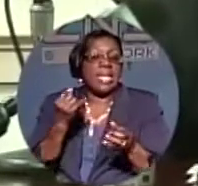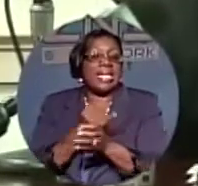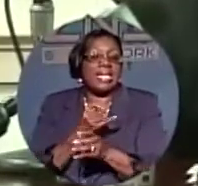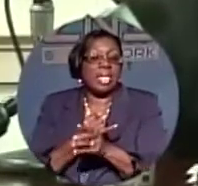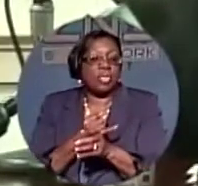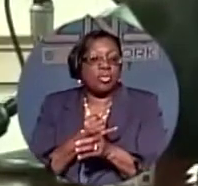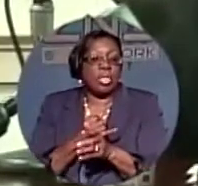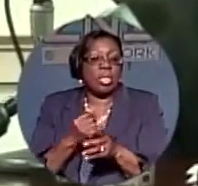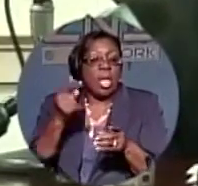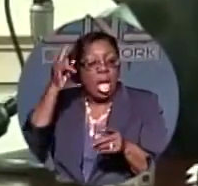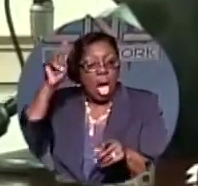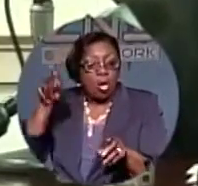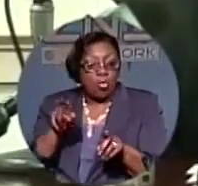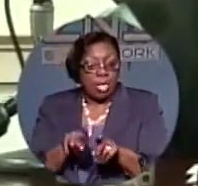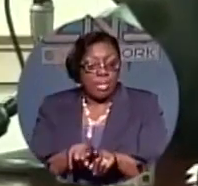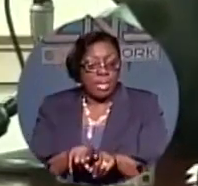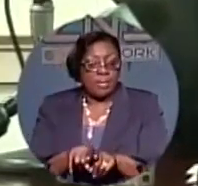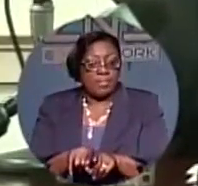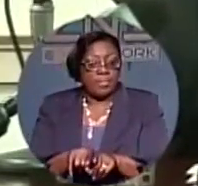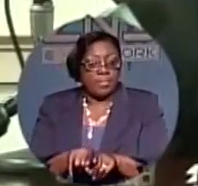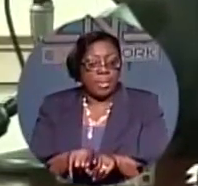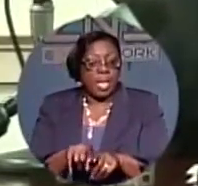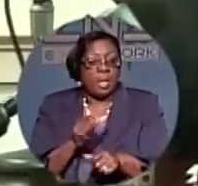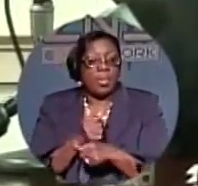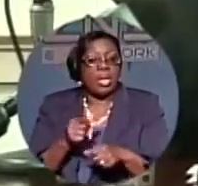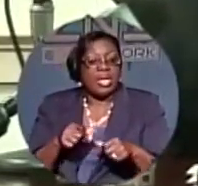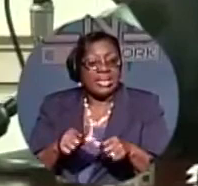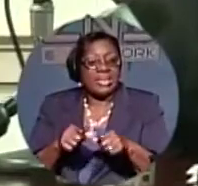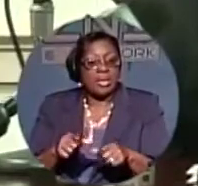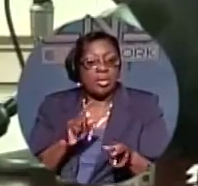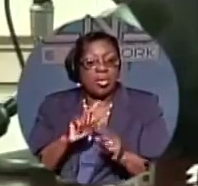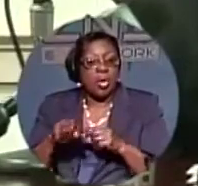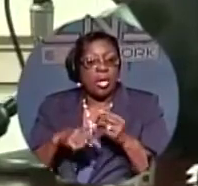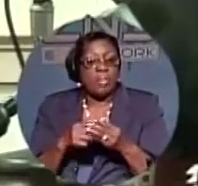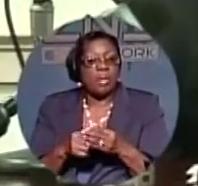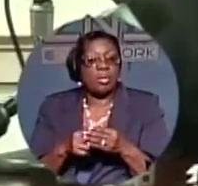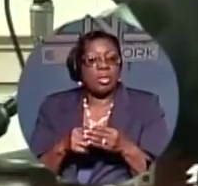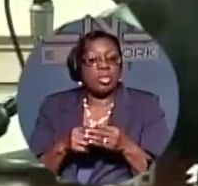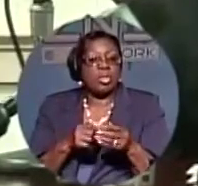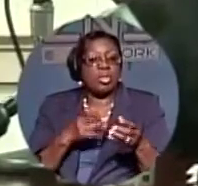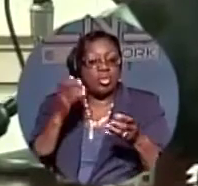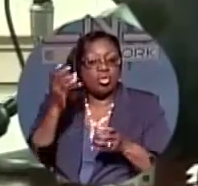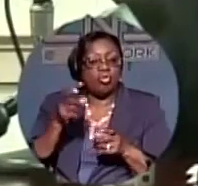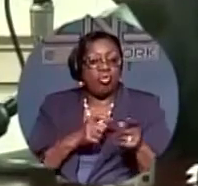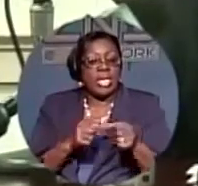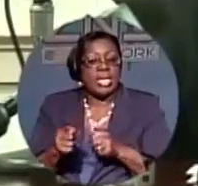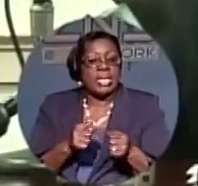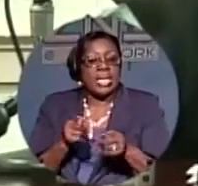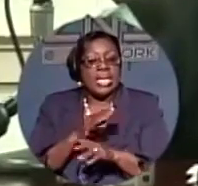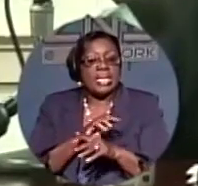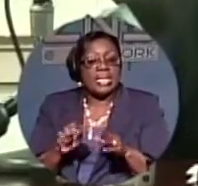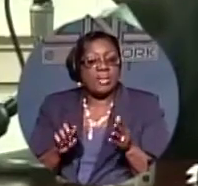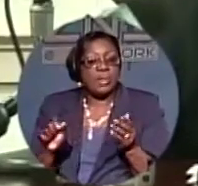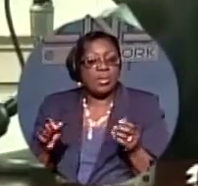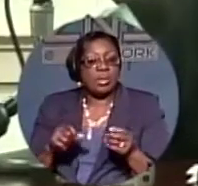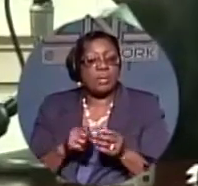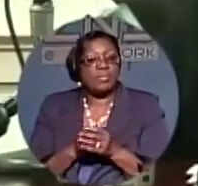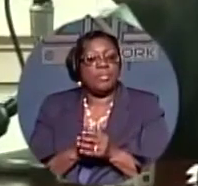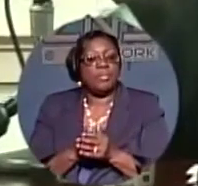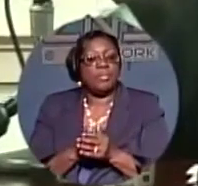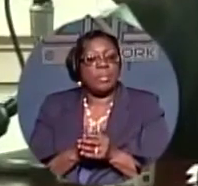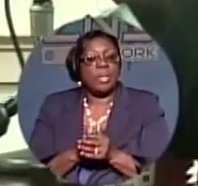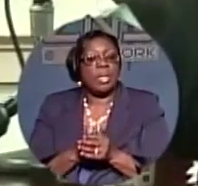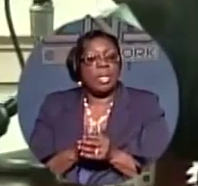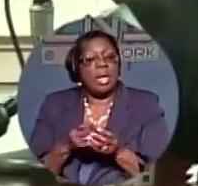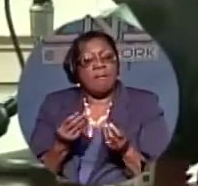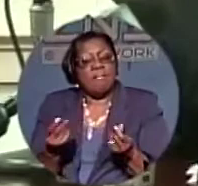work according to the industrial agreement, and we're going to continue to talk about the trade disputes. So we said, fine. Then a couple of